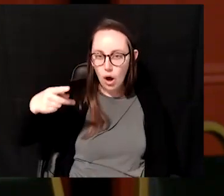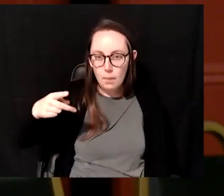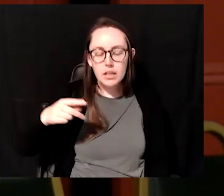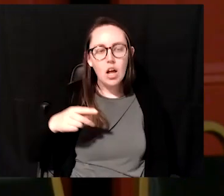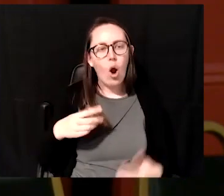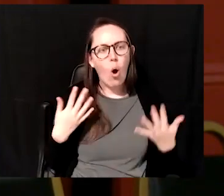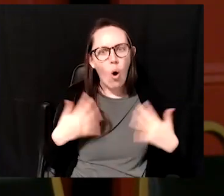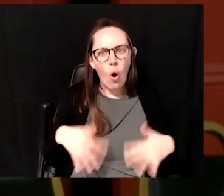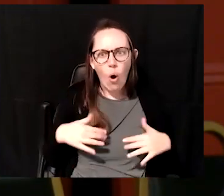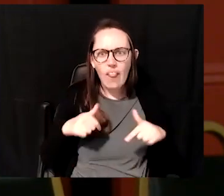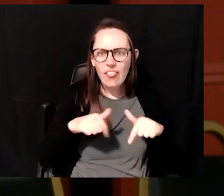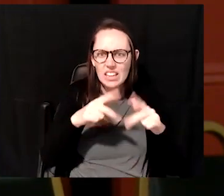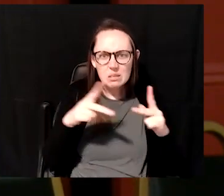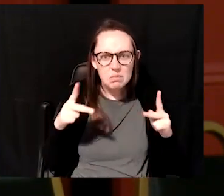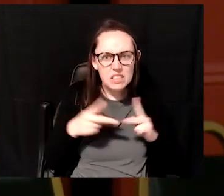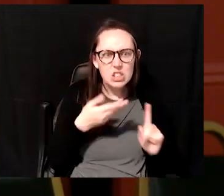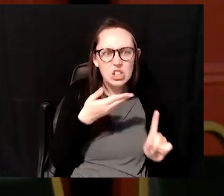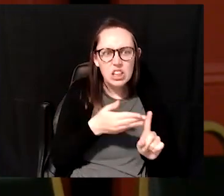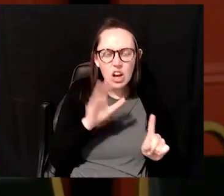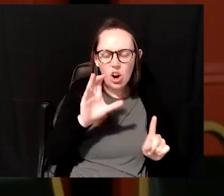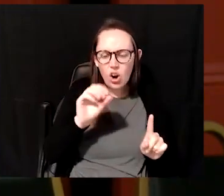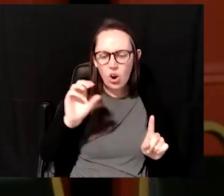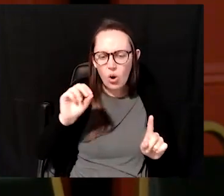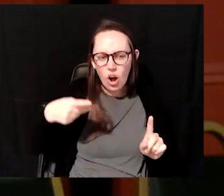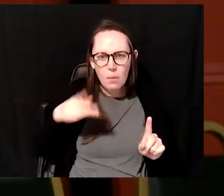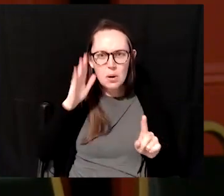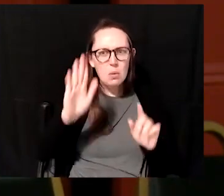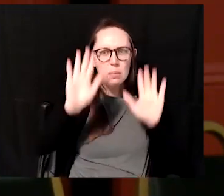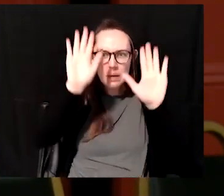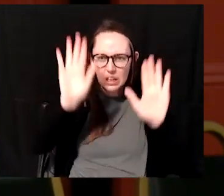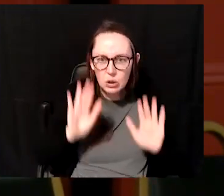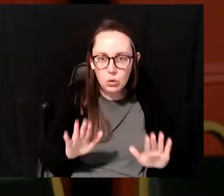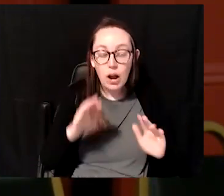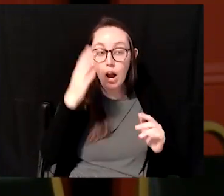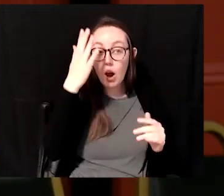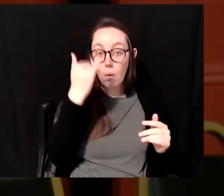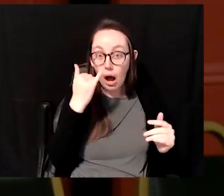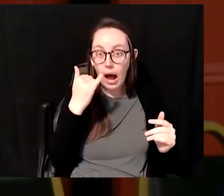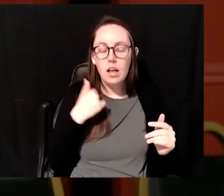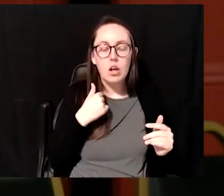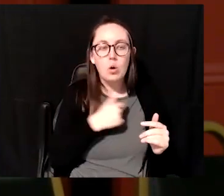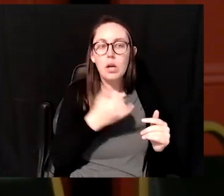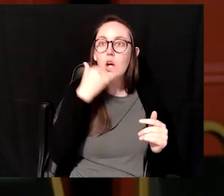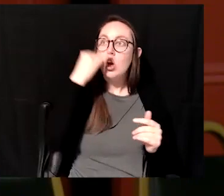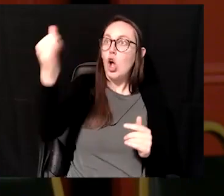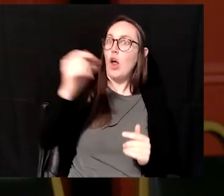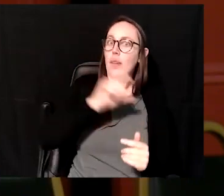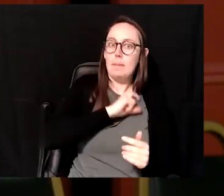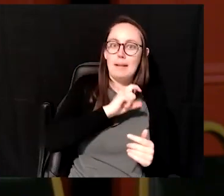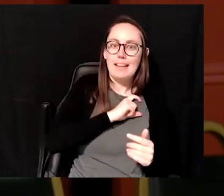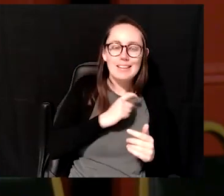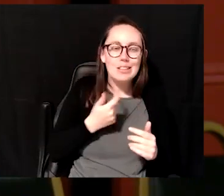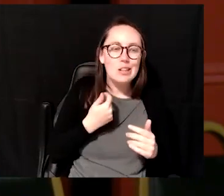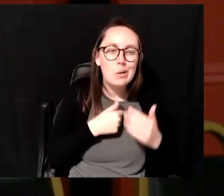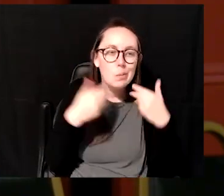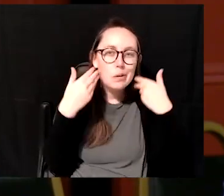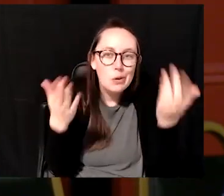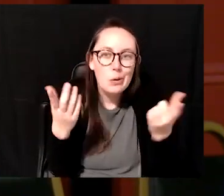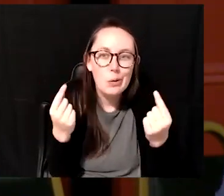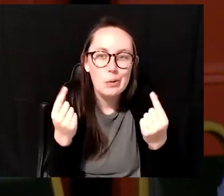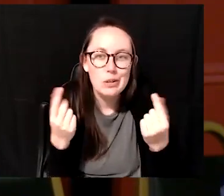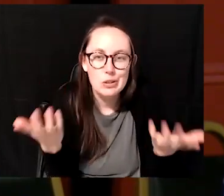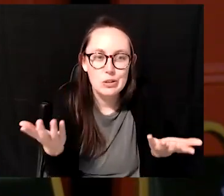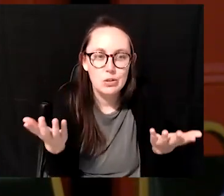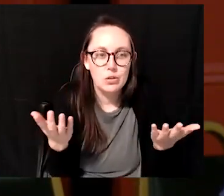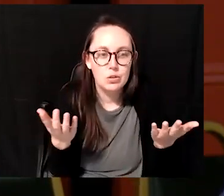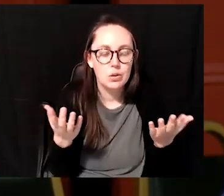co-op this position because we call the police because we didn't know what to do about certain problems that we have and you know we're all waking up to some of the concerns